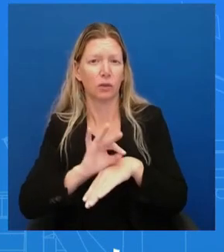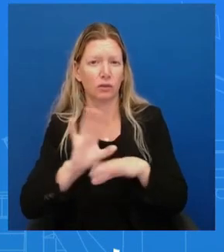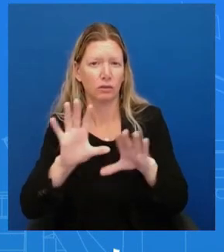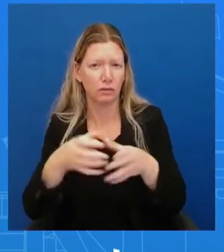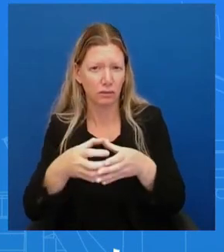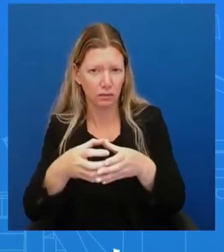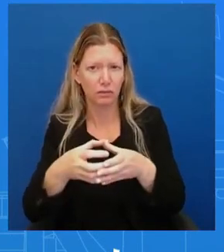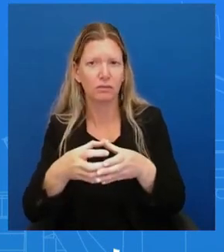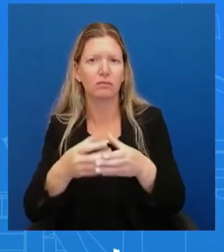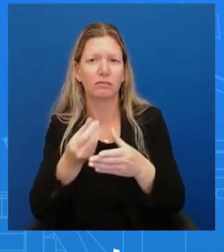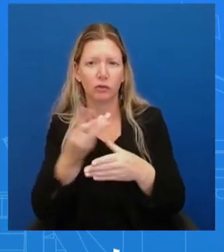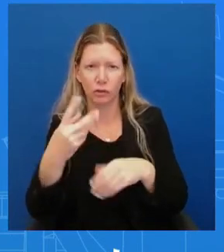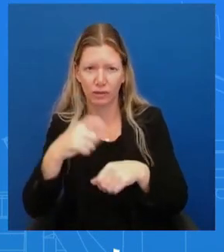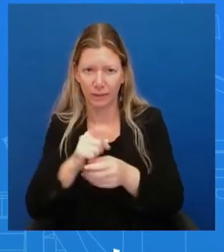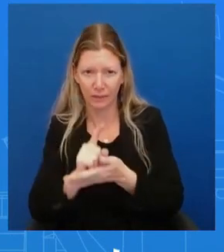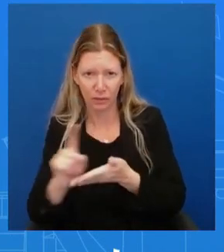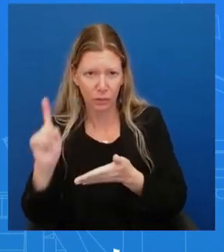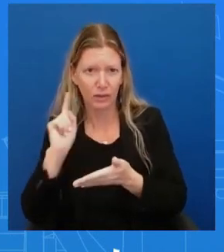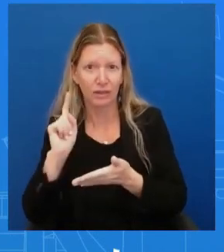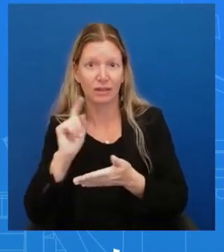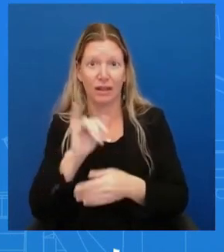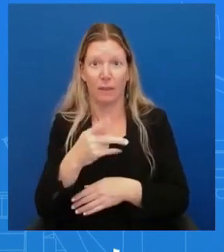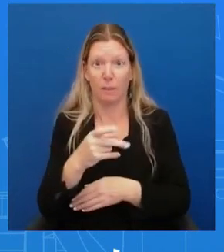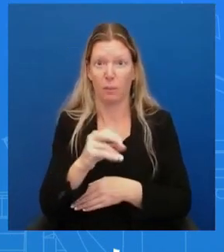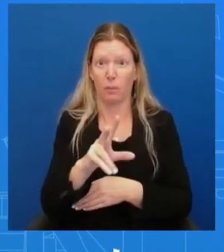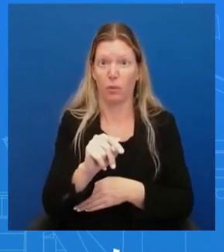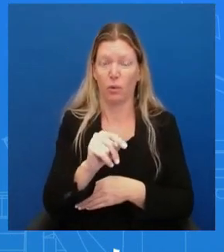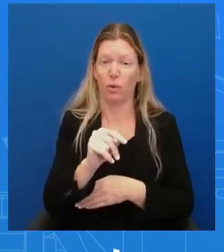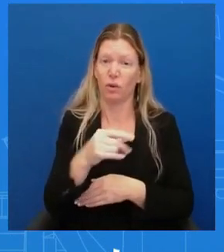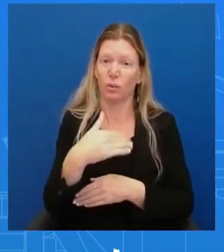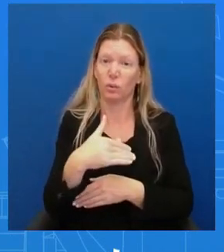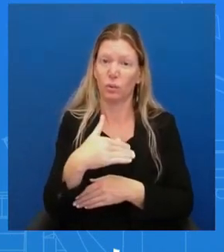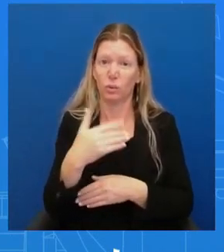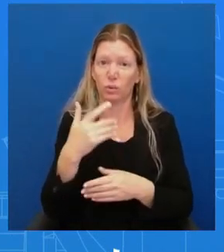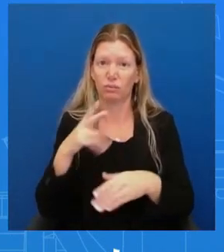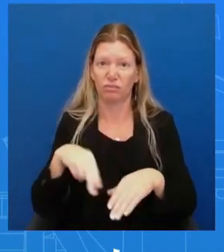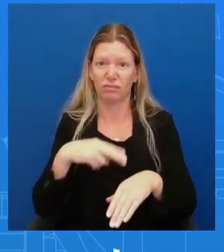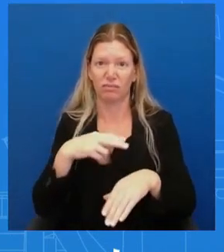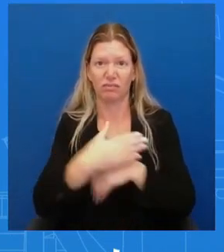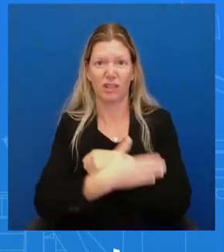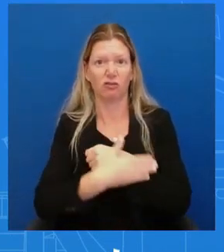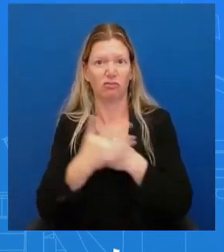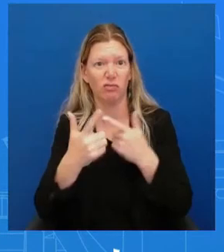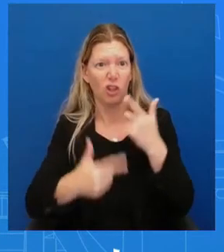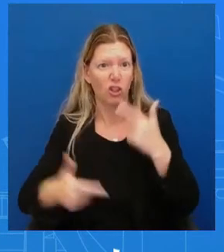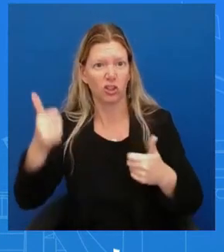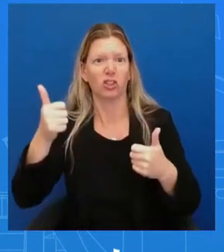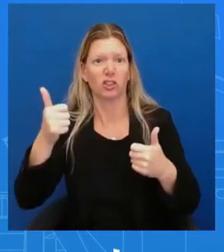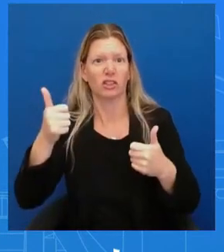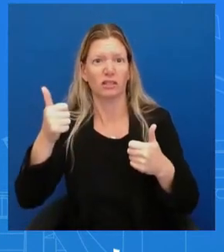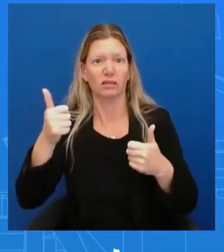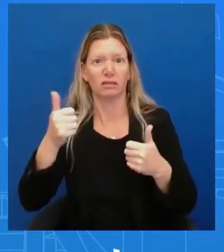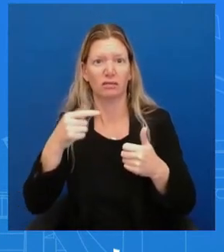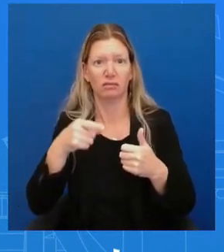the Francis Scott Bridge is critical to travel in the Northeast corridor. So we have engaged